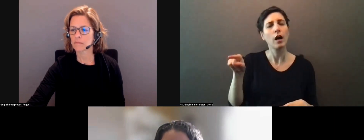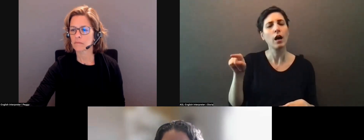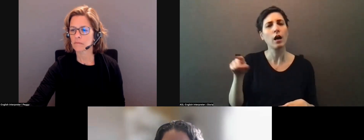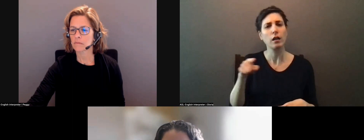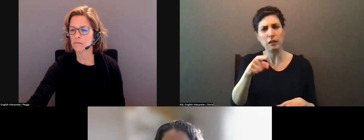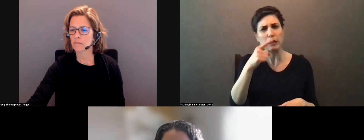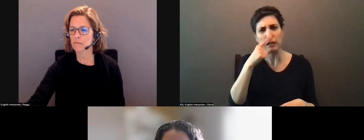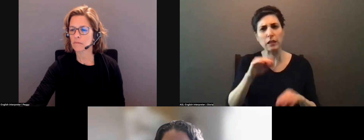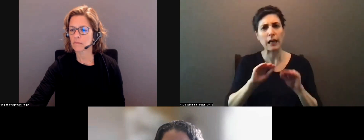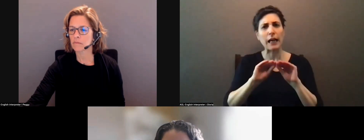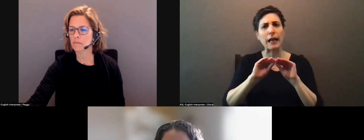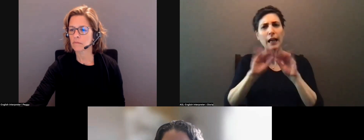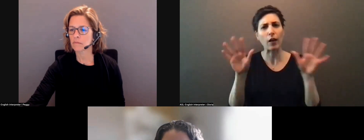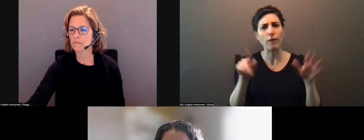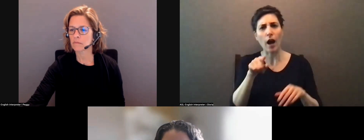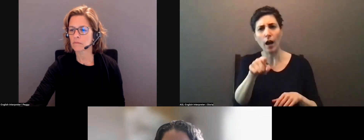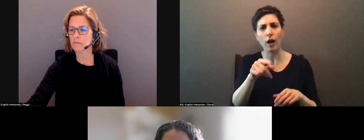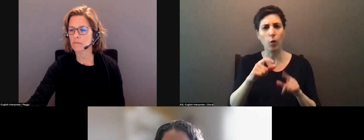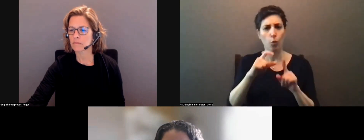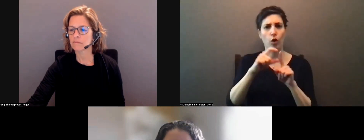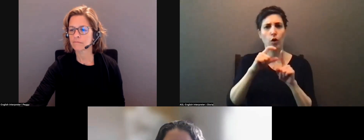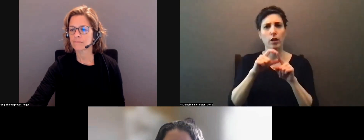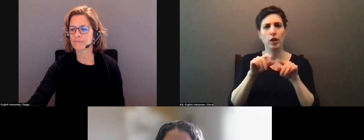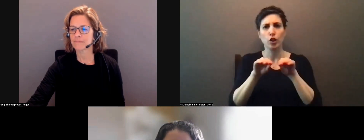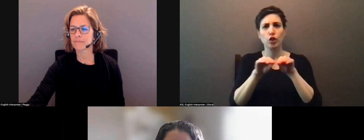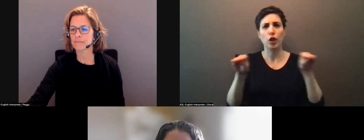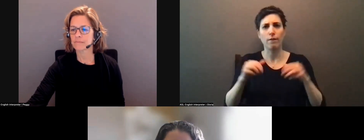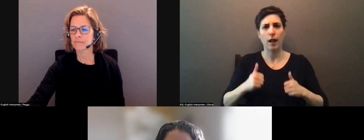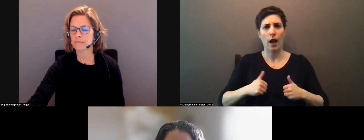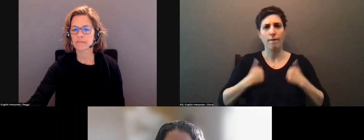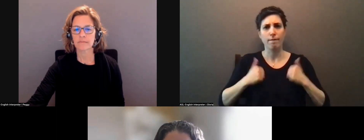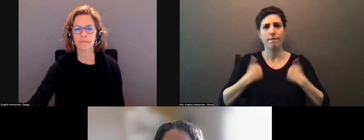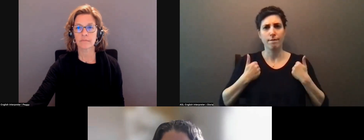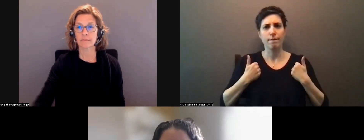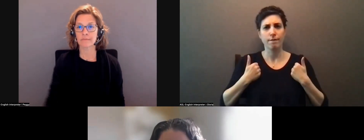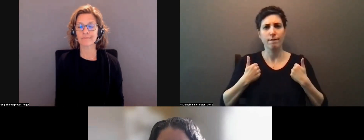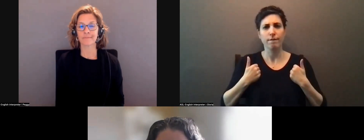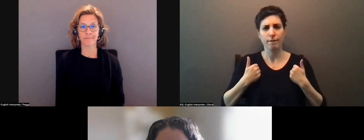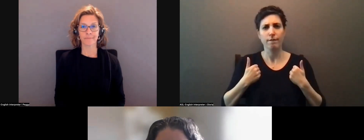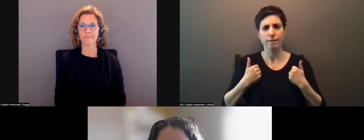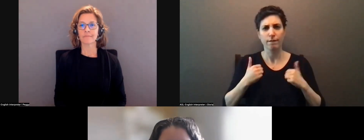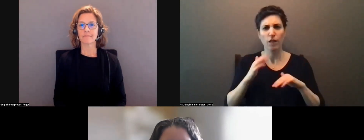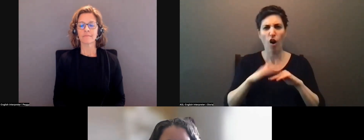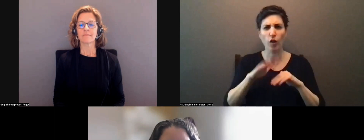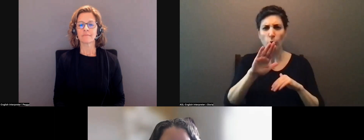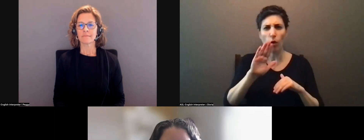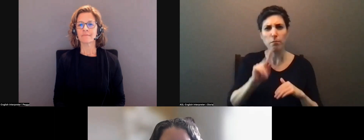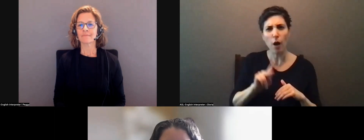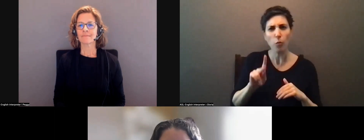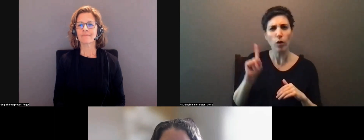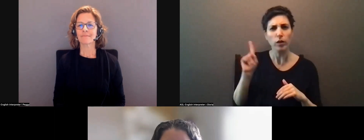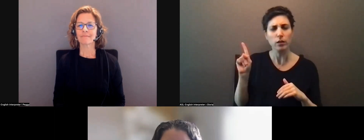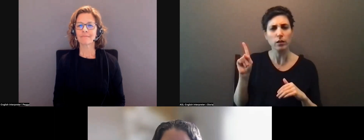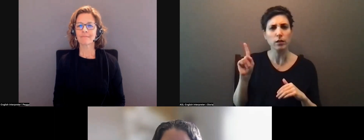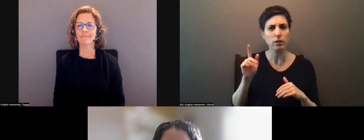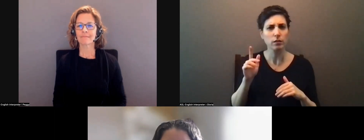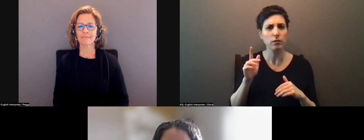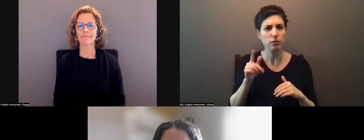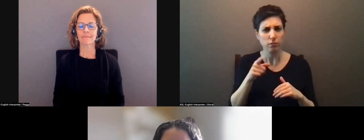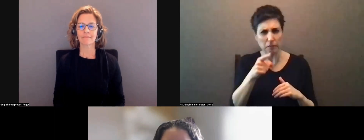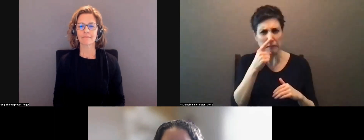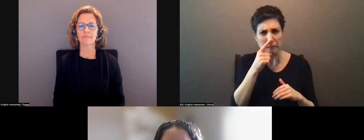clarify what you mean by shelf life. I think it was one of the points on around the challenges like document shelf